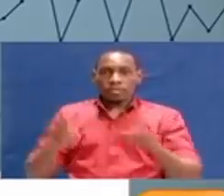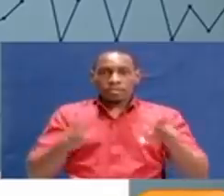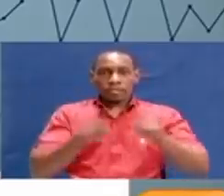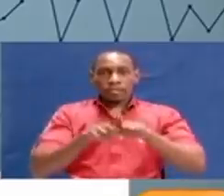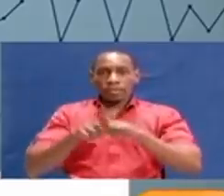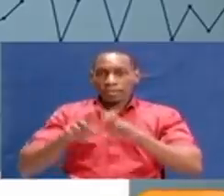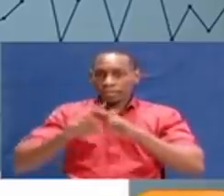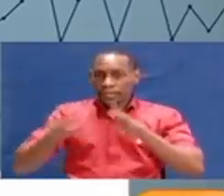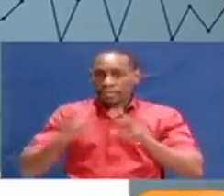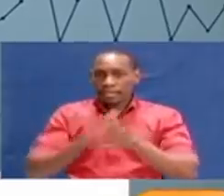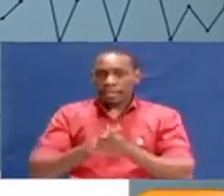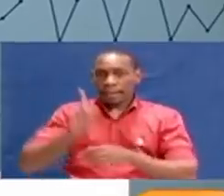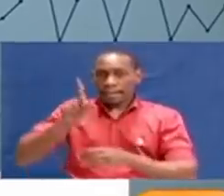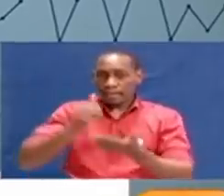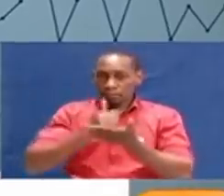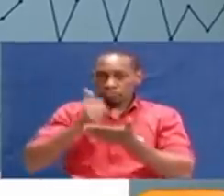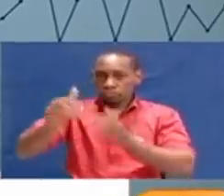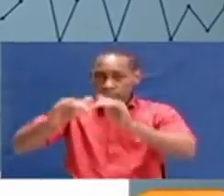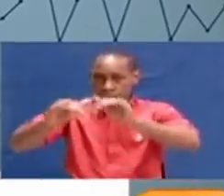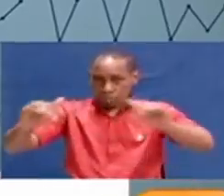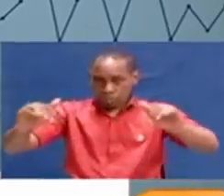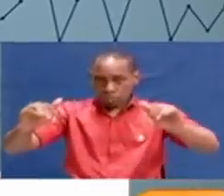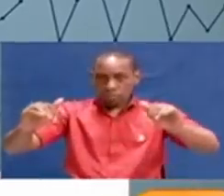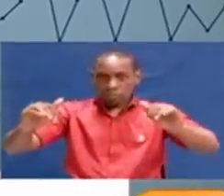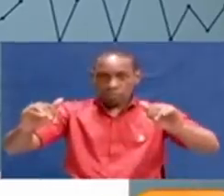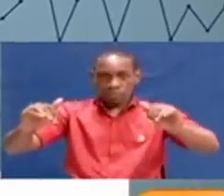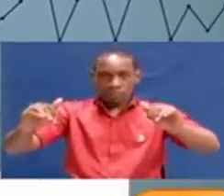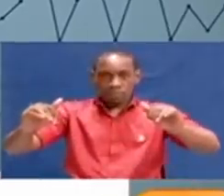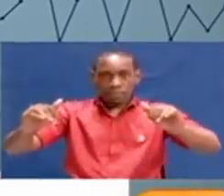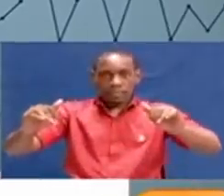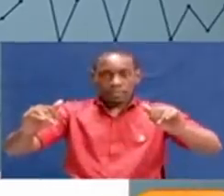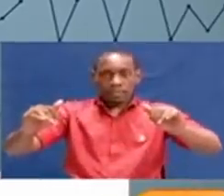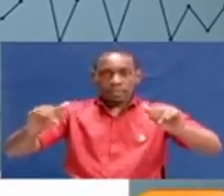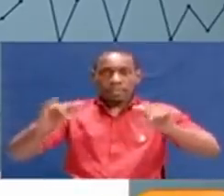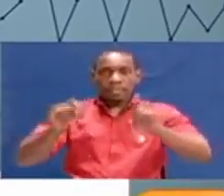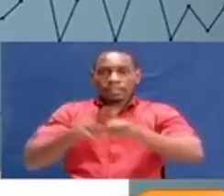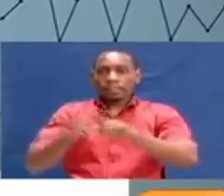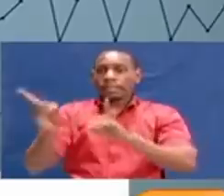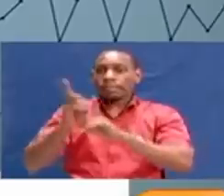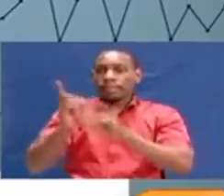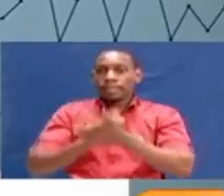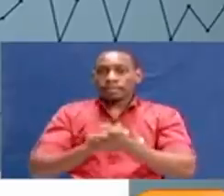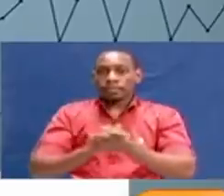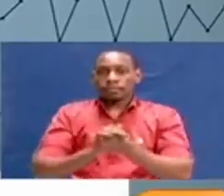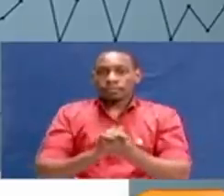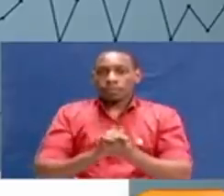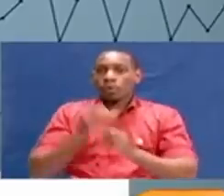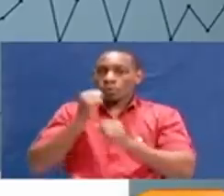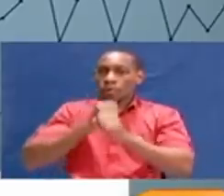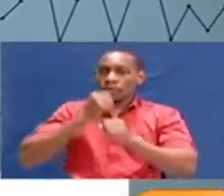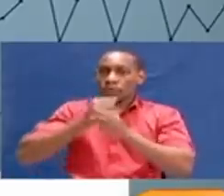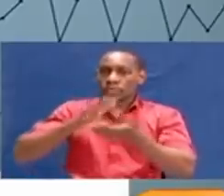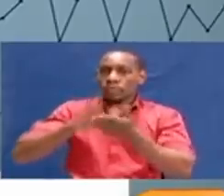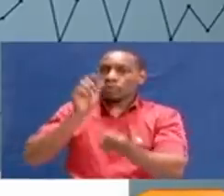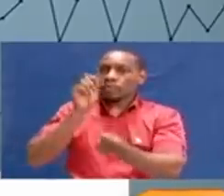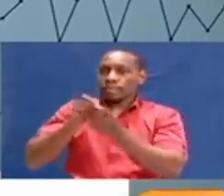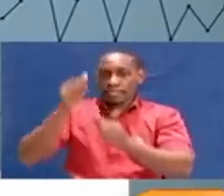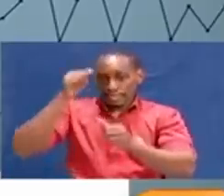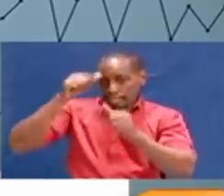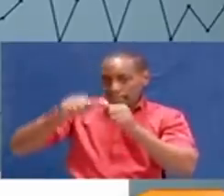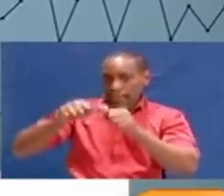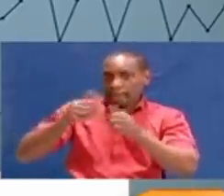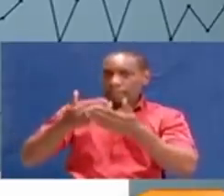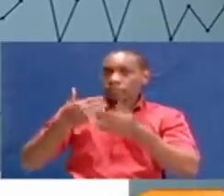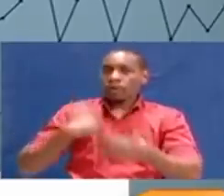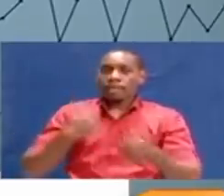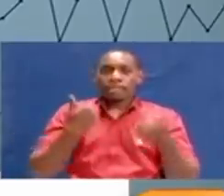started the mandatory quarantine at that date. So we went down a little bit on the testing. You remember we had issues of